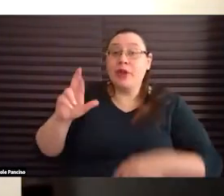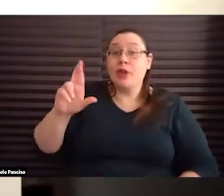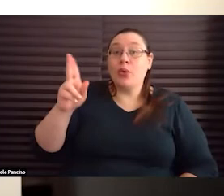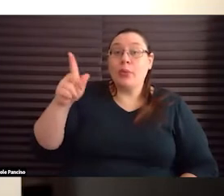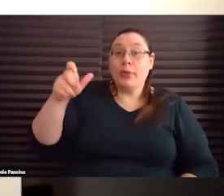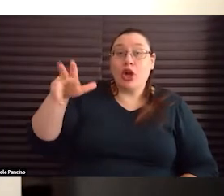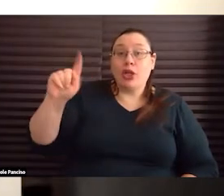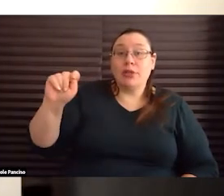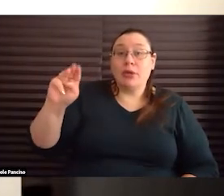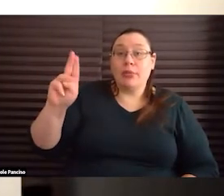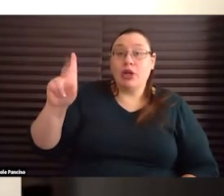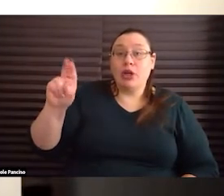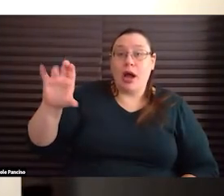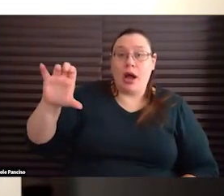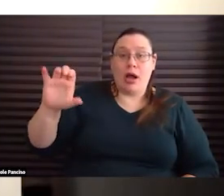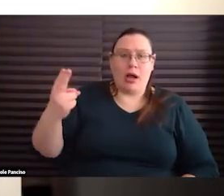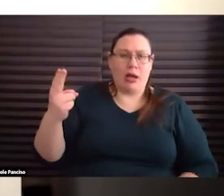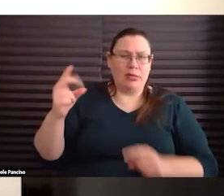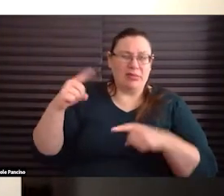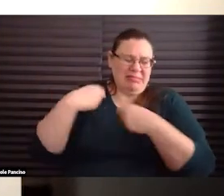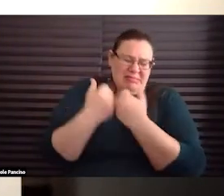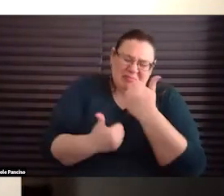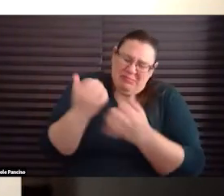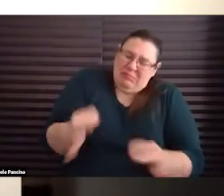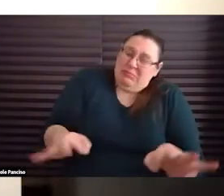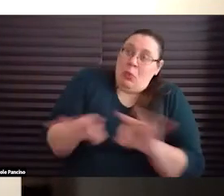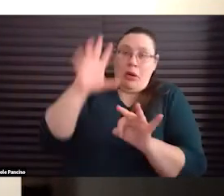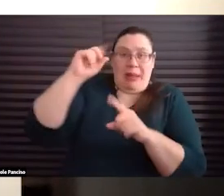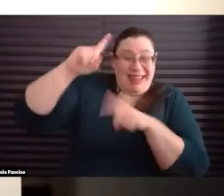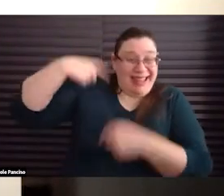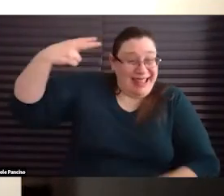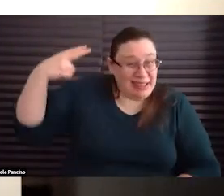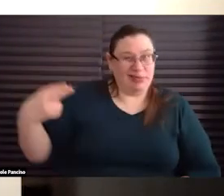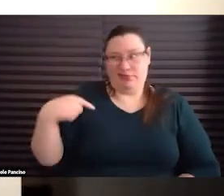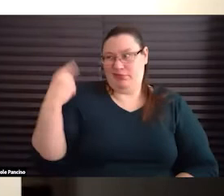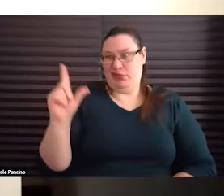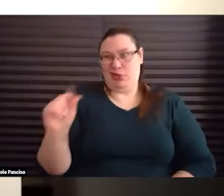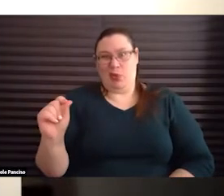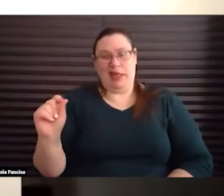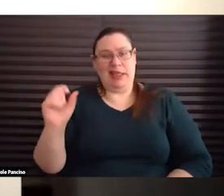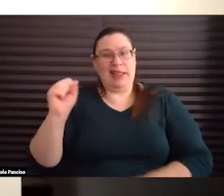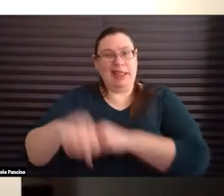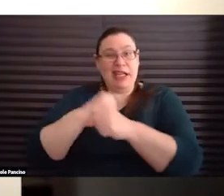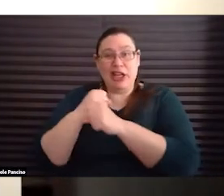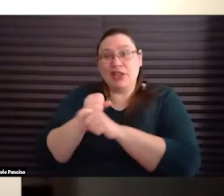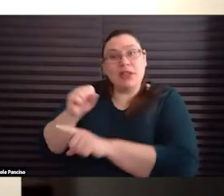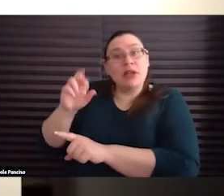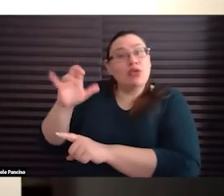most important guy in the last 20 years of the entertainment business, decided he couldn't compete